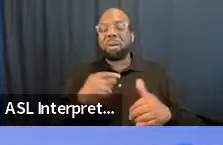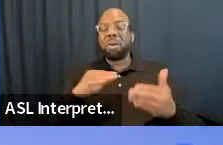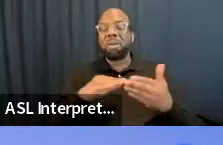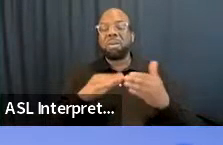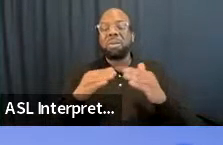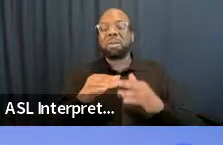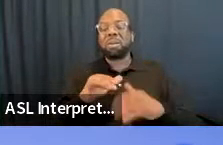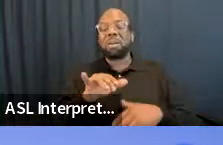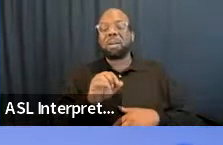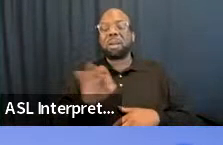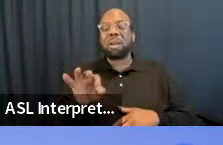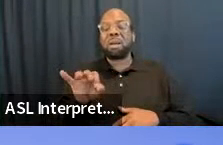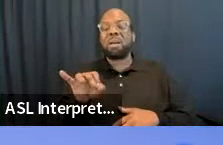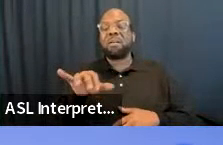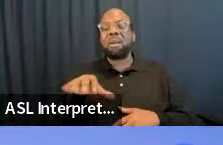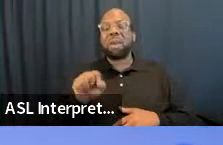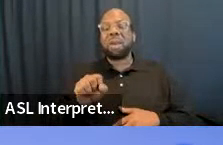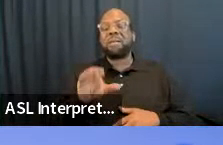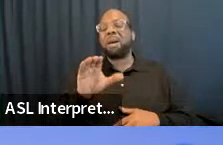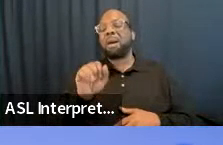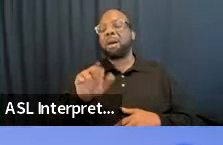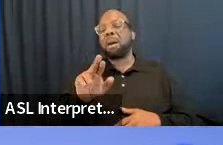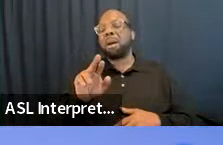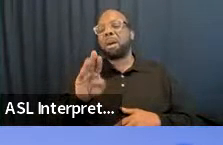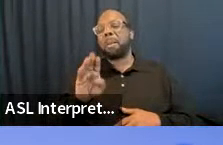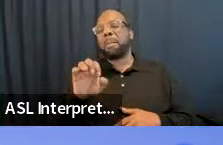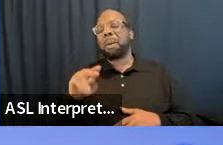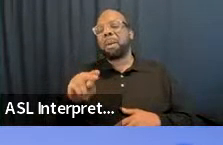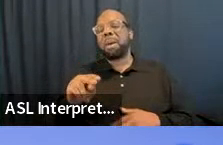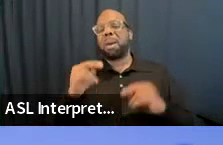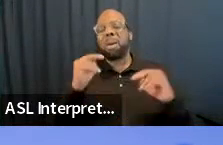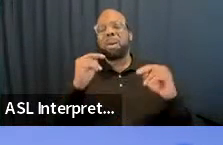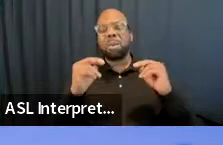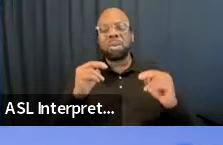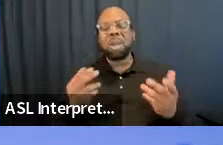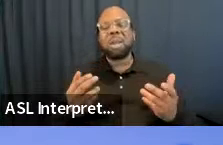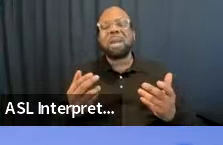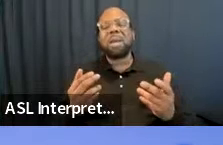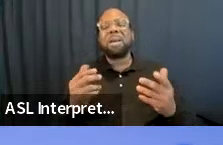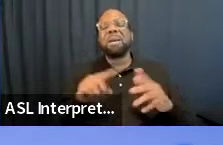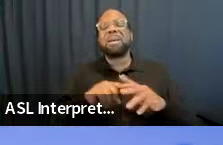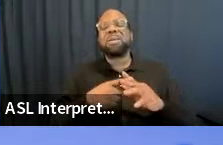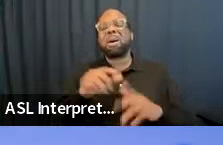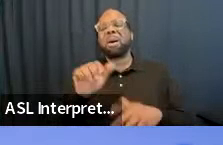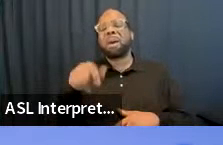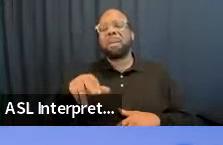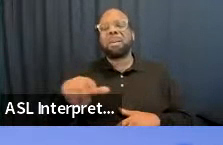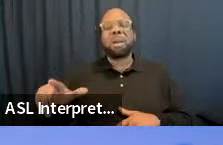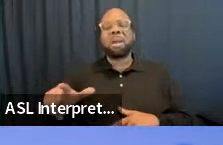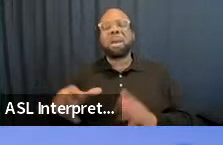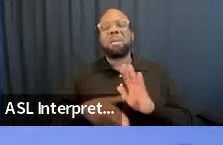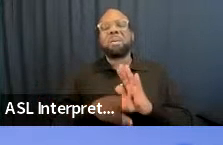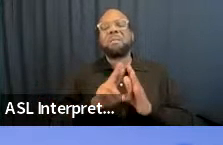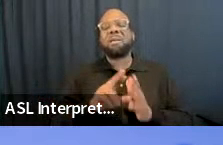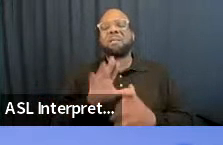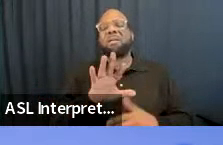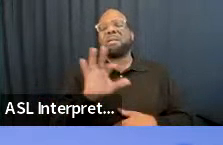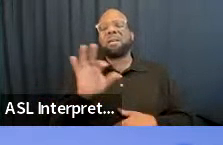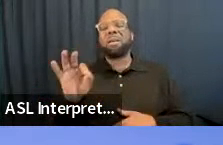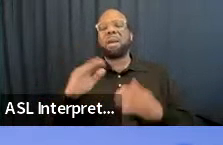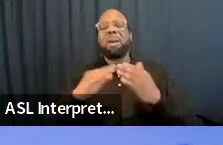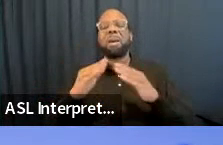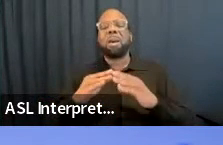for Carbon Neutrality, entered public review earlier this year in April and is currently being reviewed by 59 community boards and 5